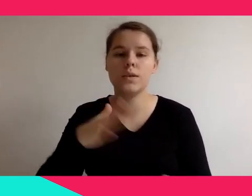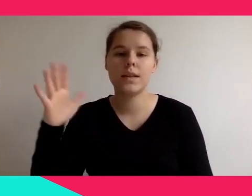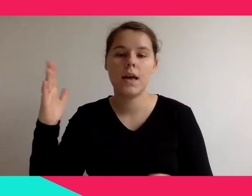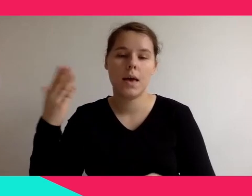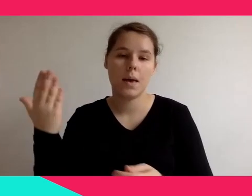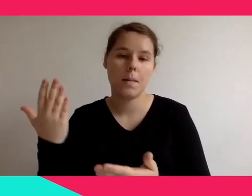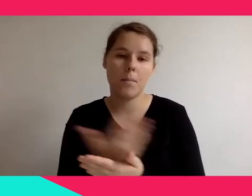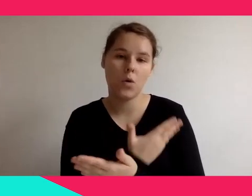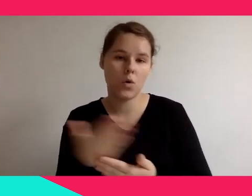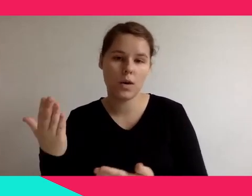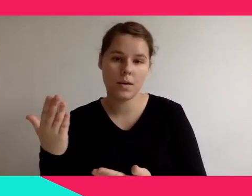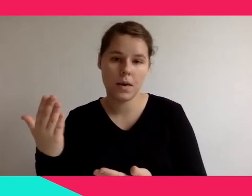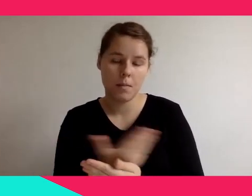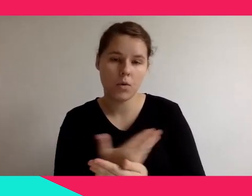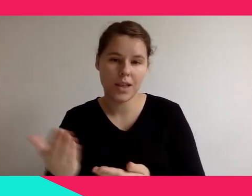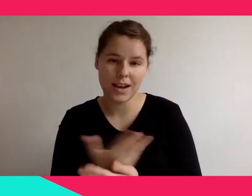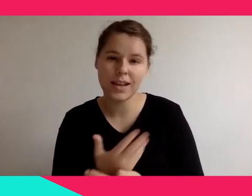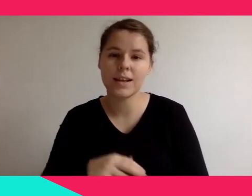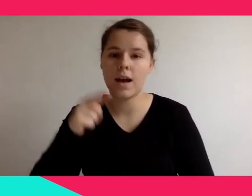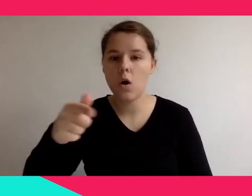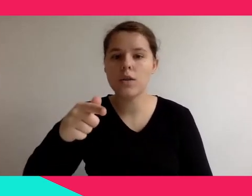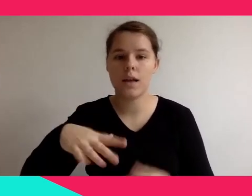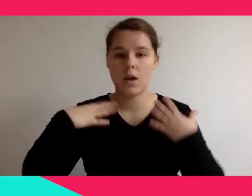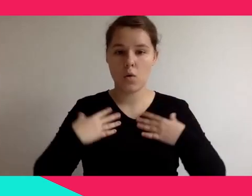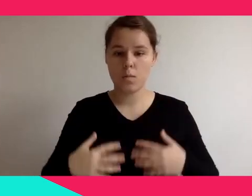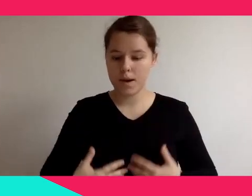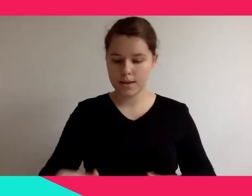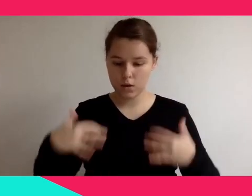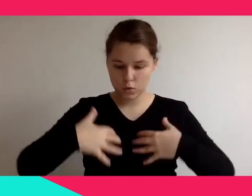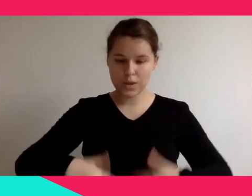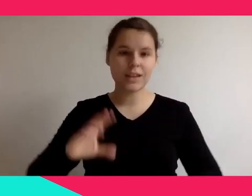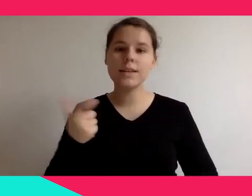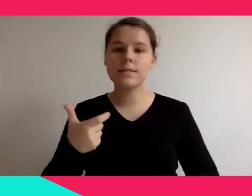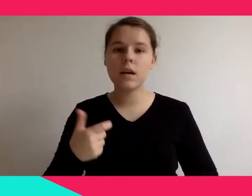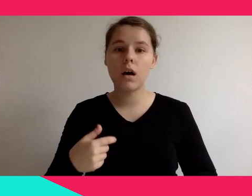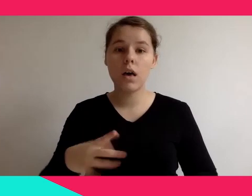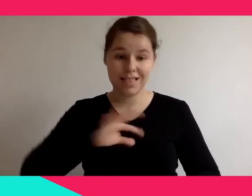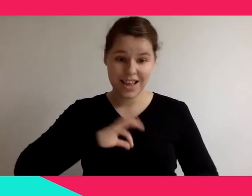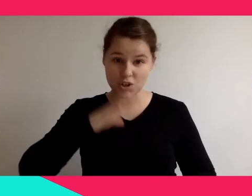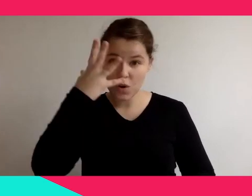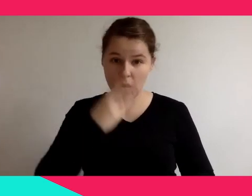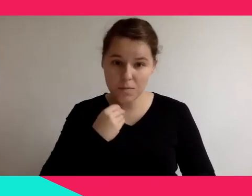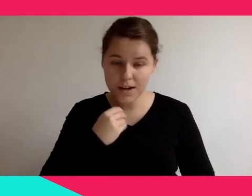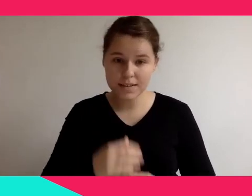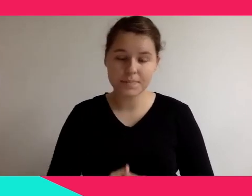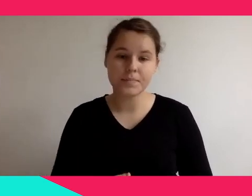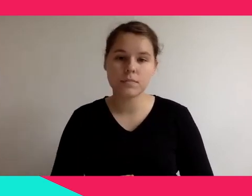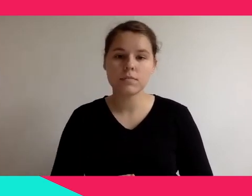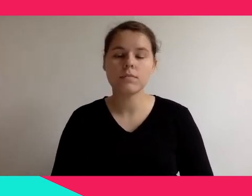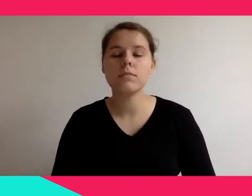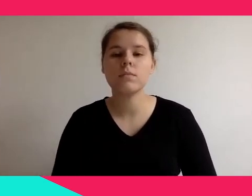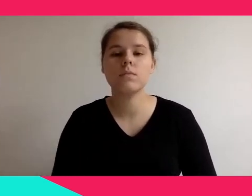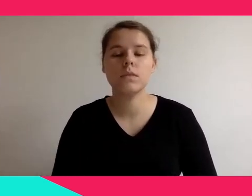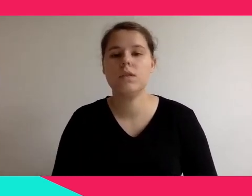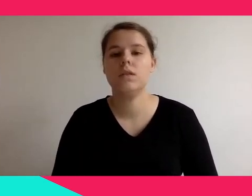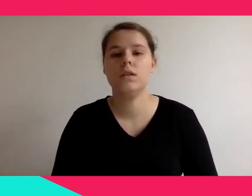very commercial, home decorating, and very artistic reusages of our collection, but it